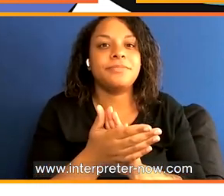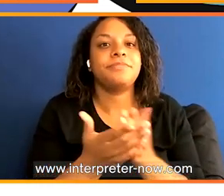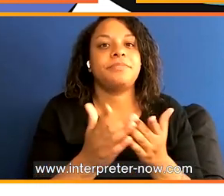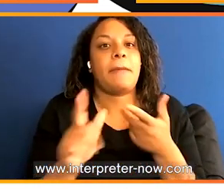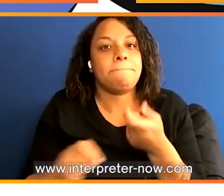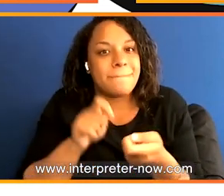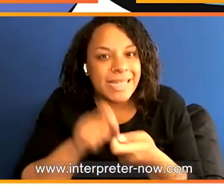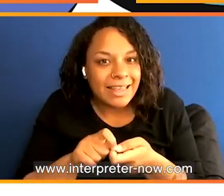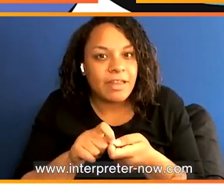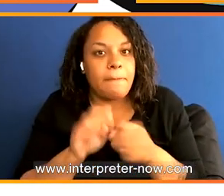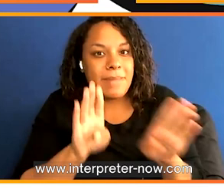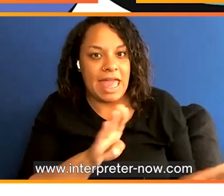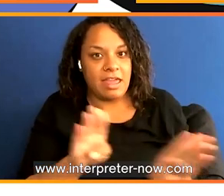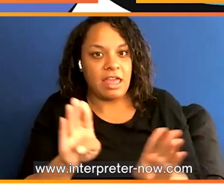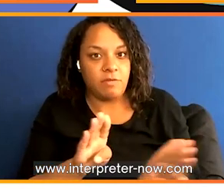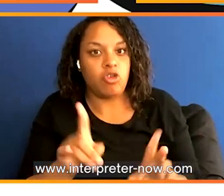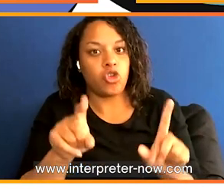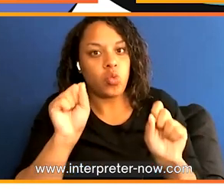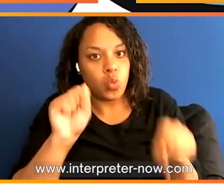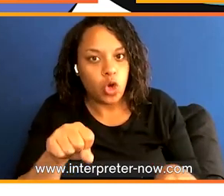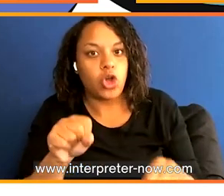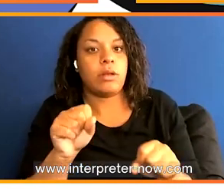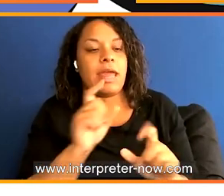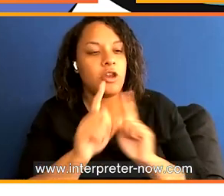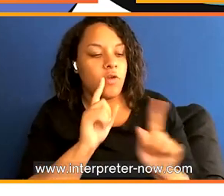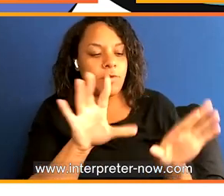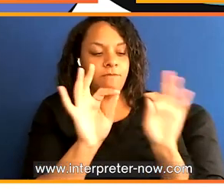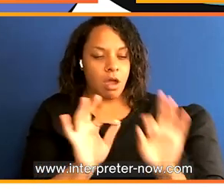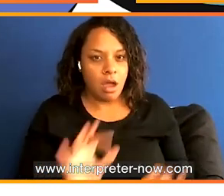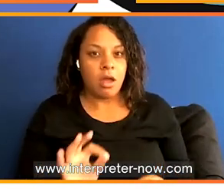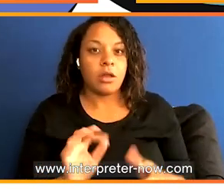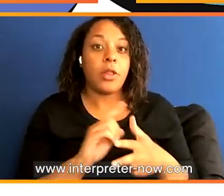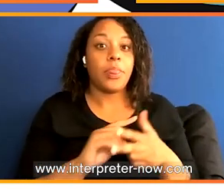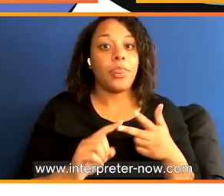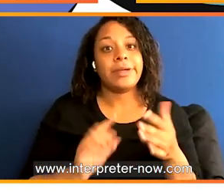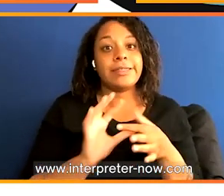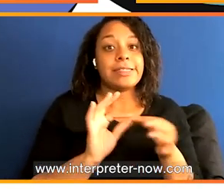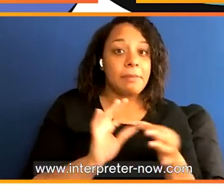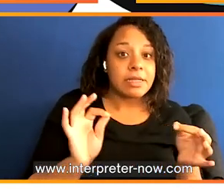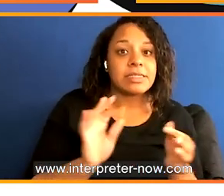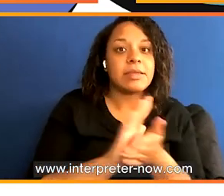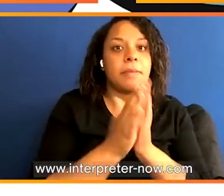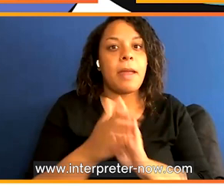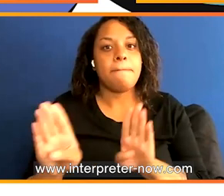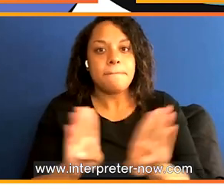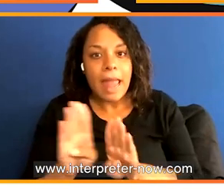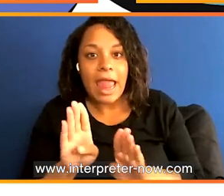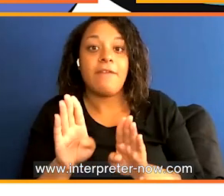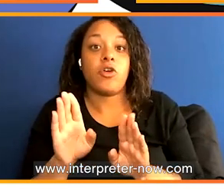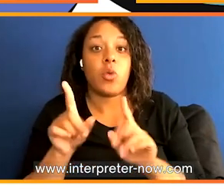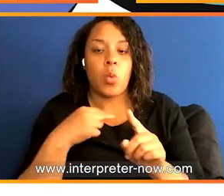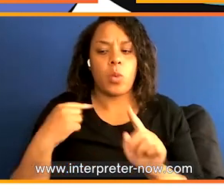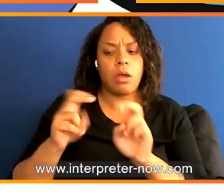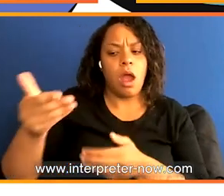into very specific behaviors that you could be interviewing for. So these 3 statements then turn